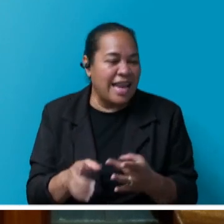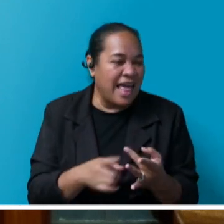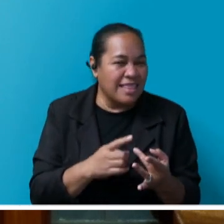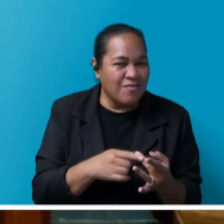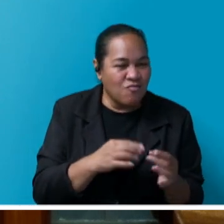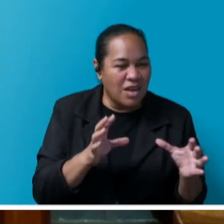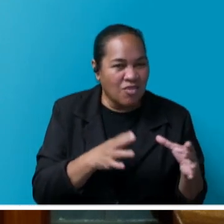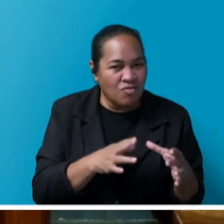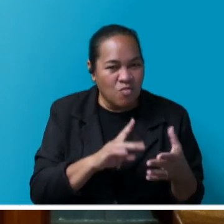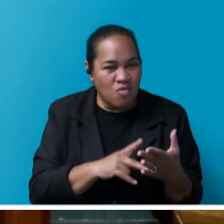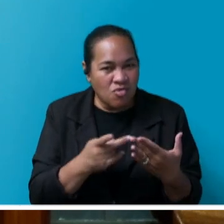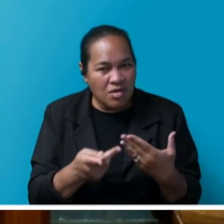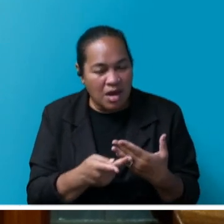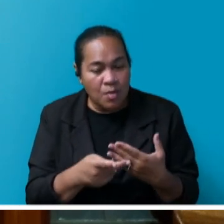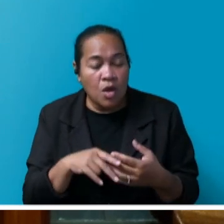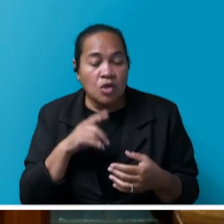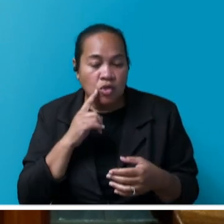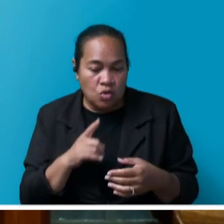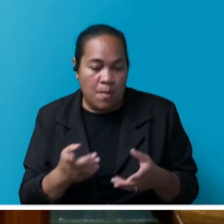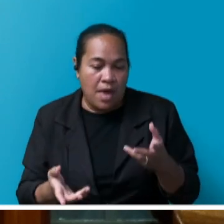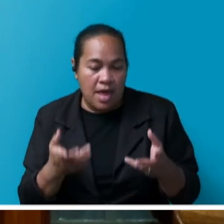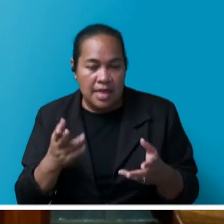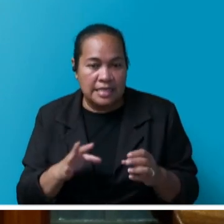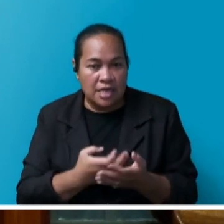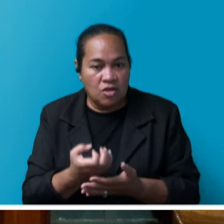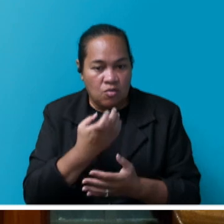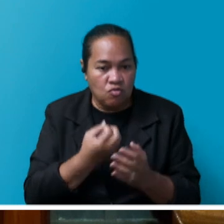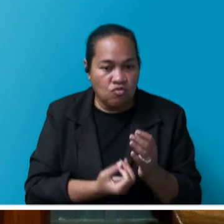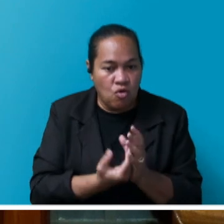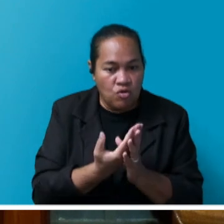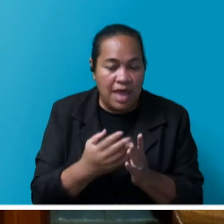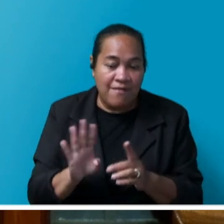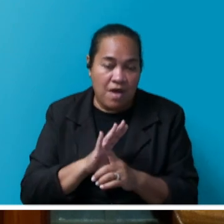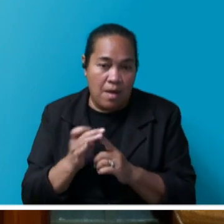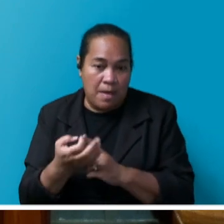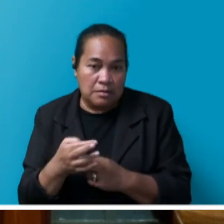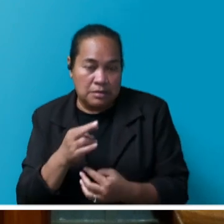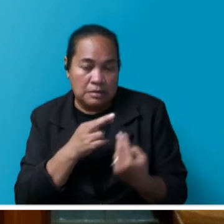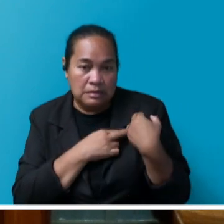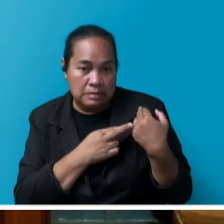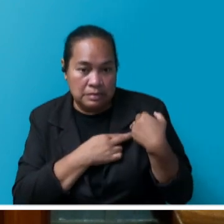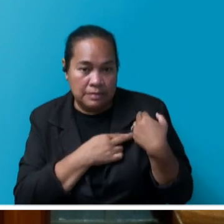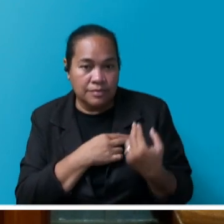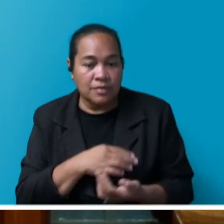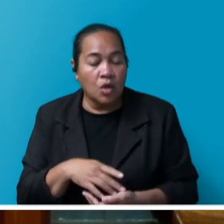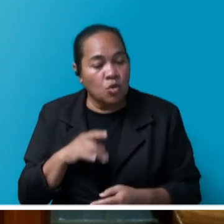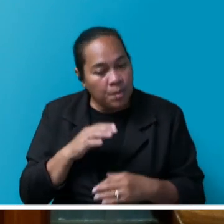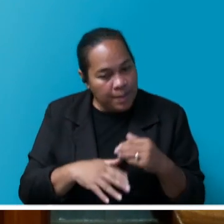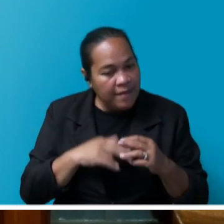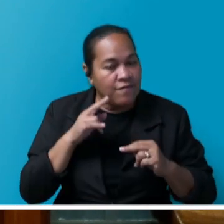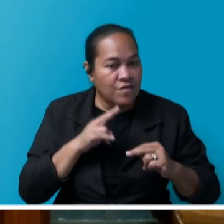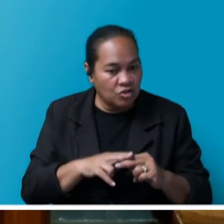We will promote sustainable practices that balance economic growth with environmental stewardship. Our goal is to build a Fiji that is not